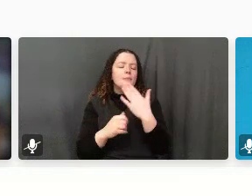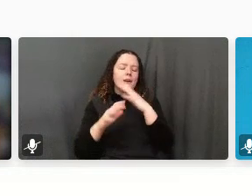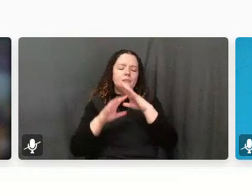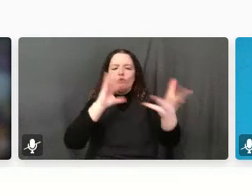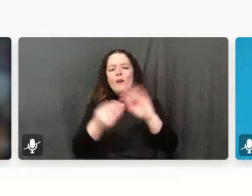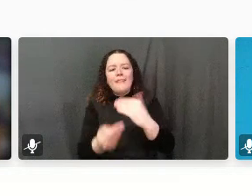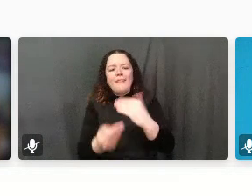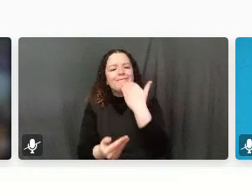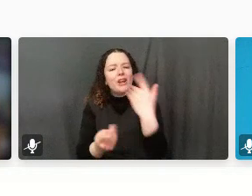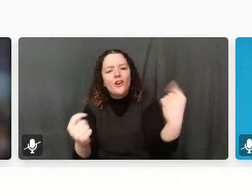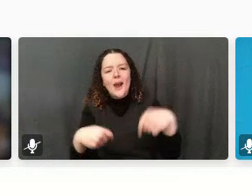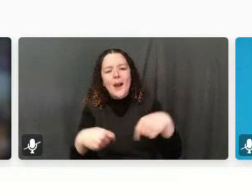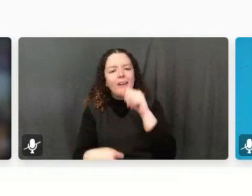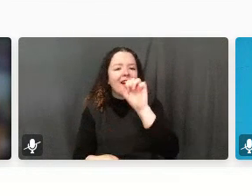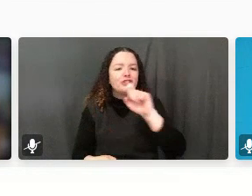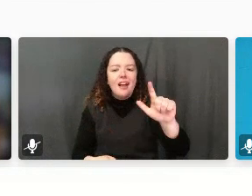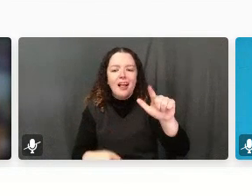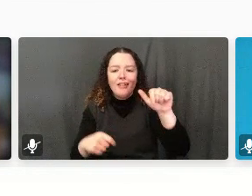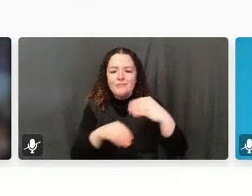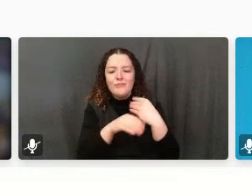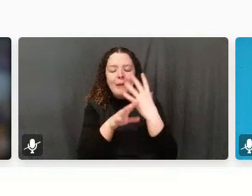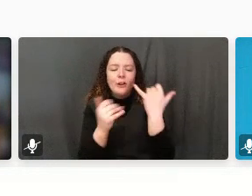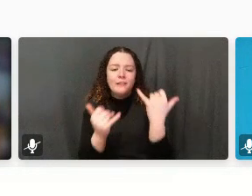on Nutshell Campaigns. And I'd like to extend a thank you